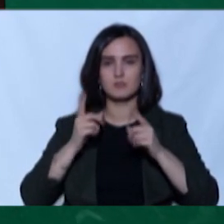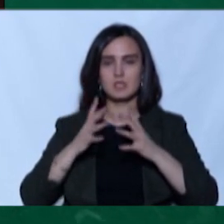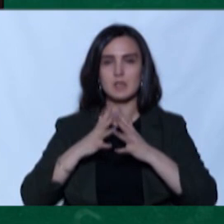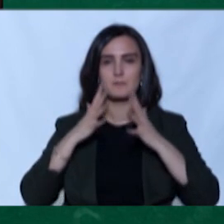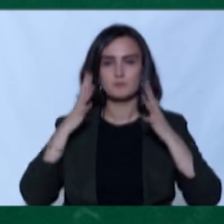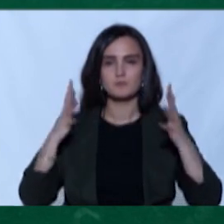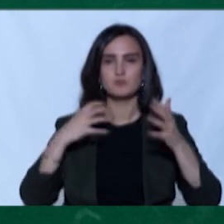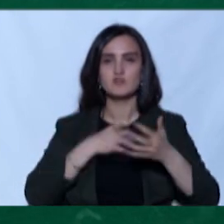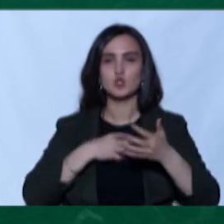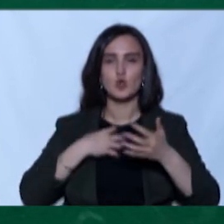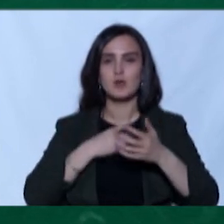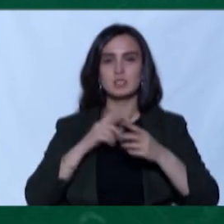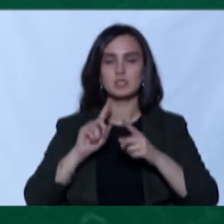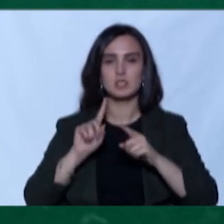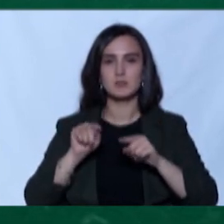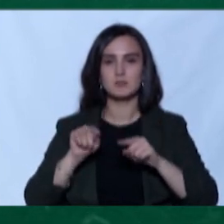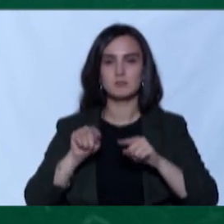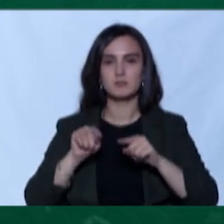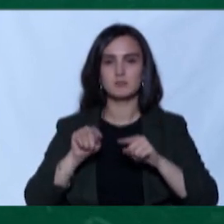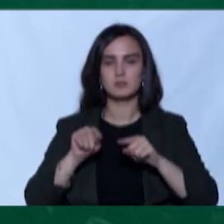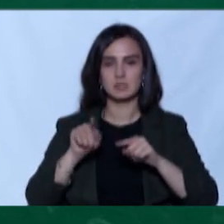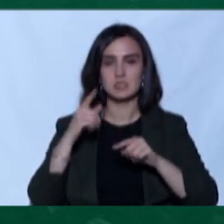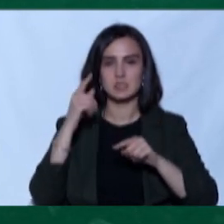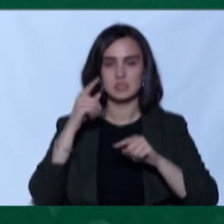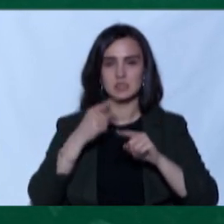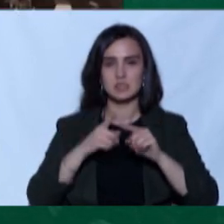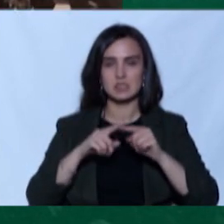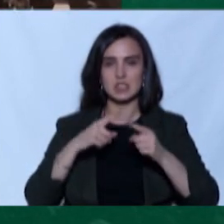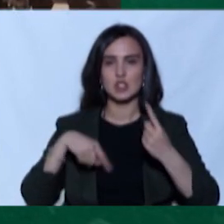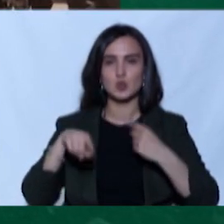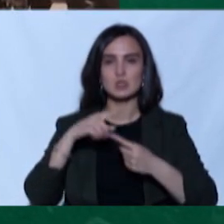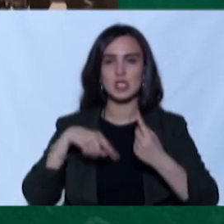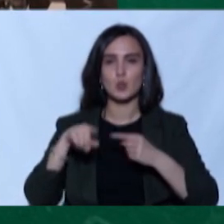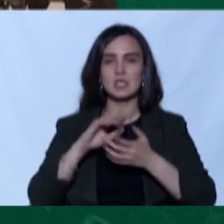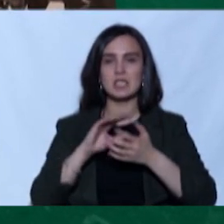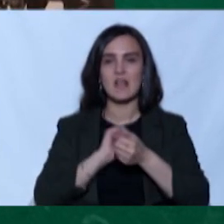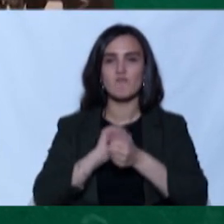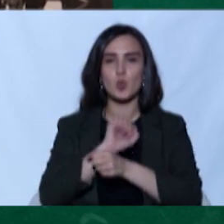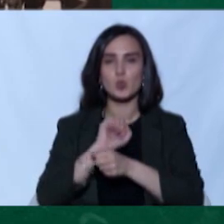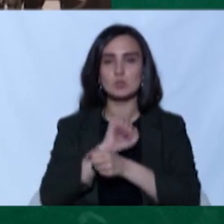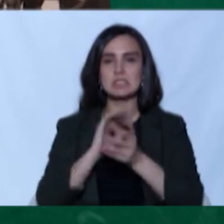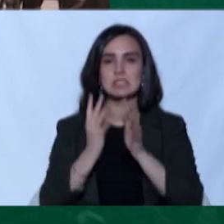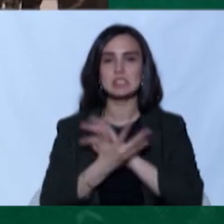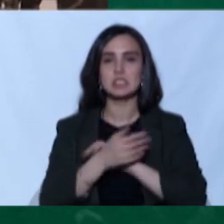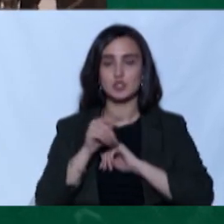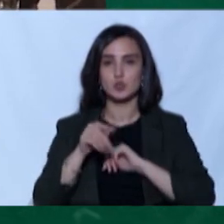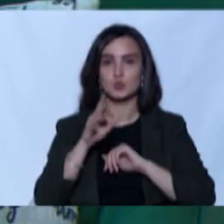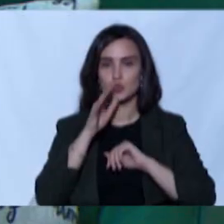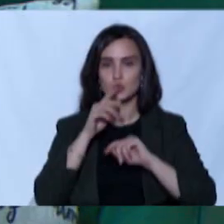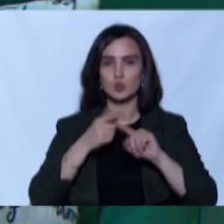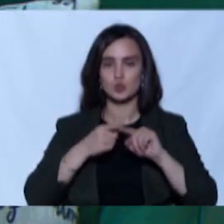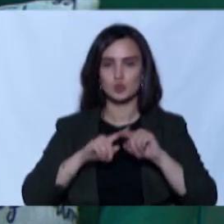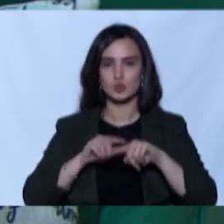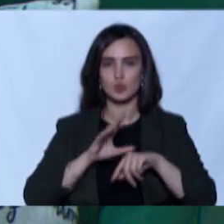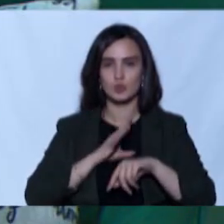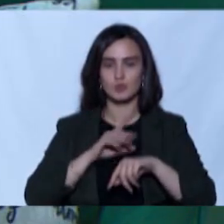themes, and like you mentioned, the Industrial Revolution. There was a